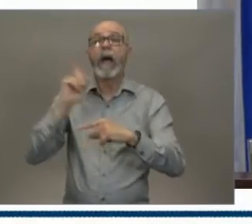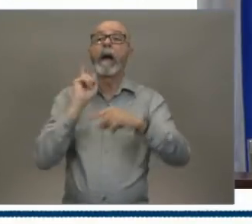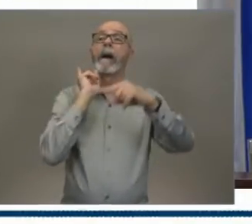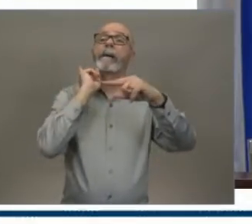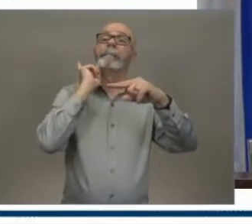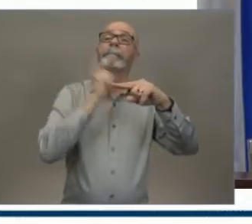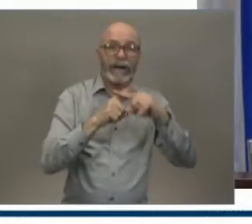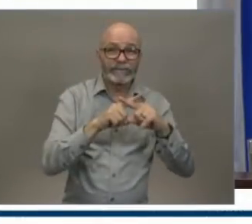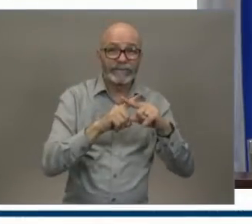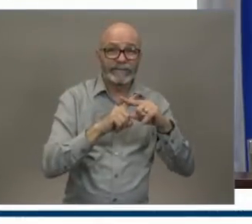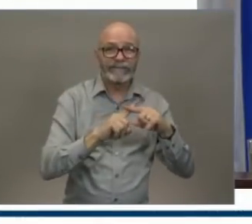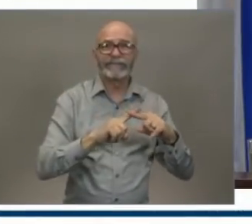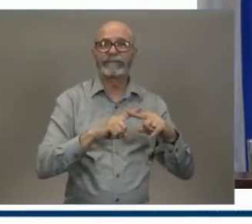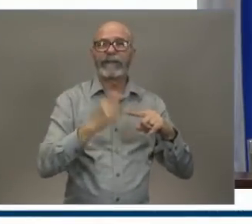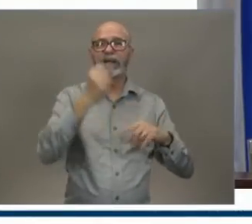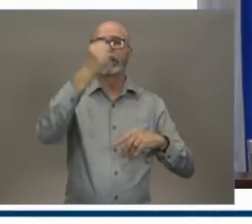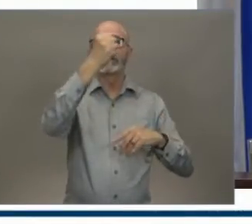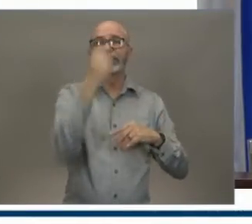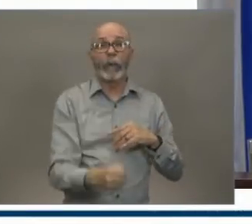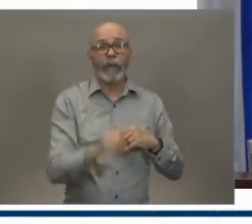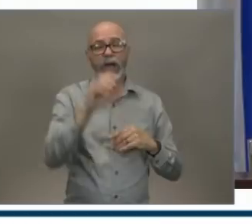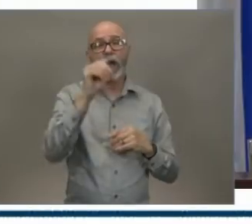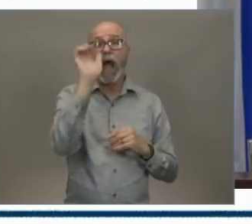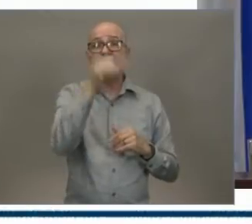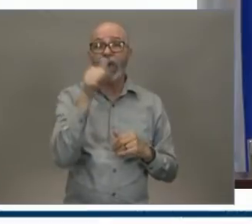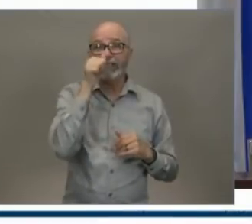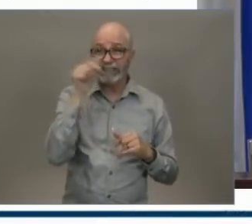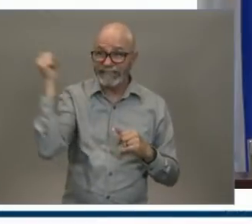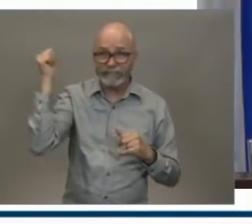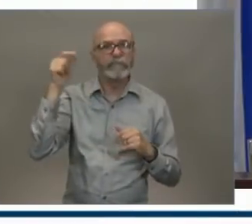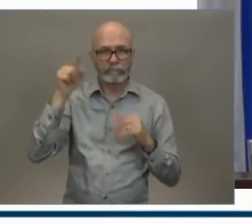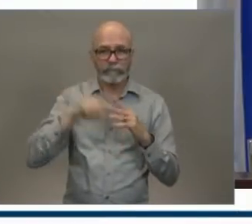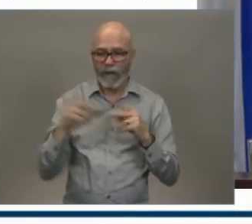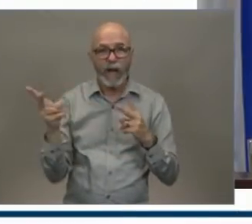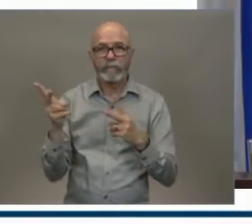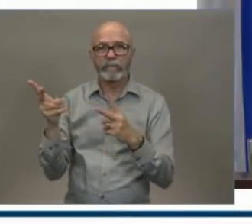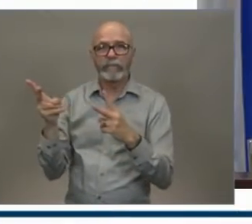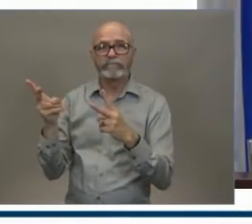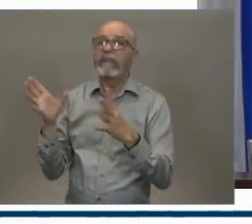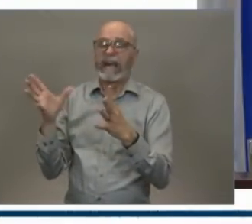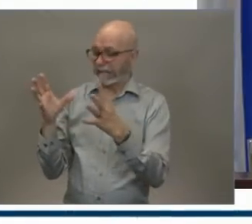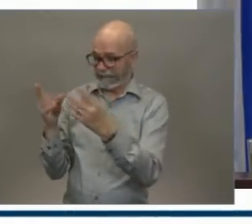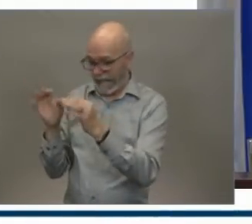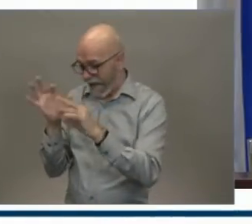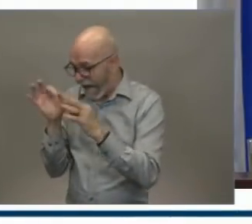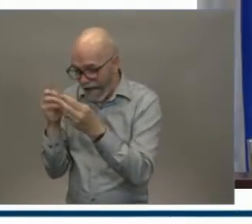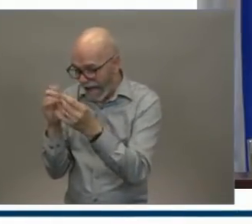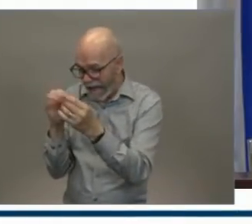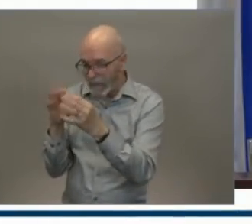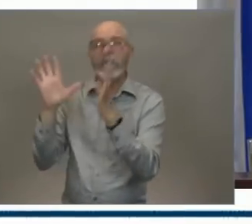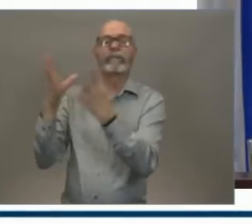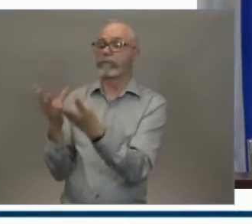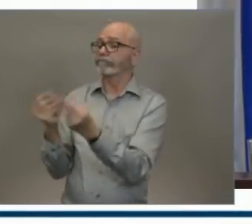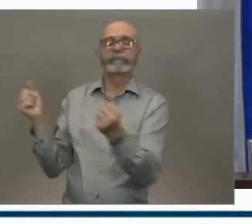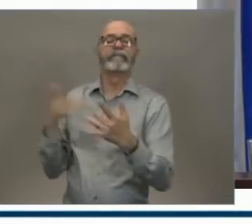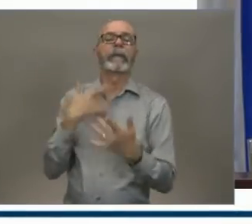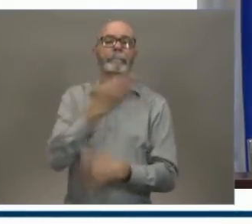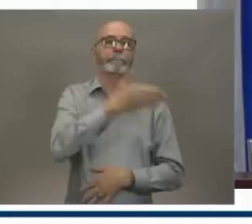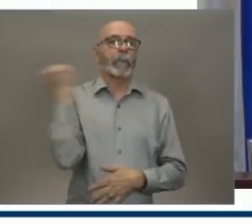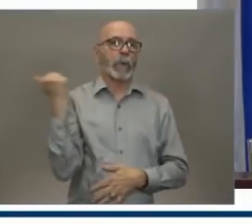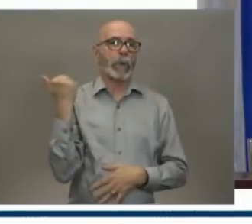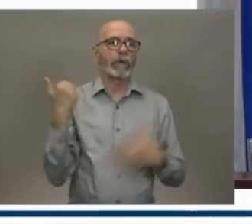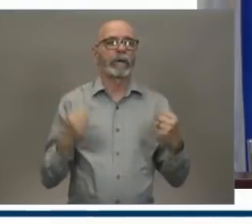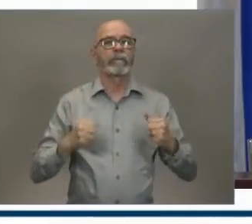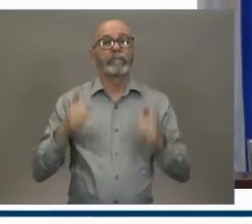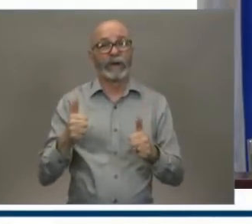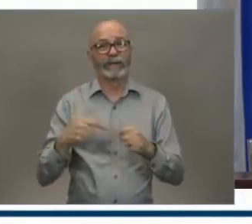back in December, and their cases are now resolved. But we are looking back at their close contacts to see if there was any spread. I